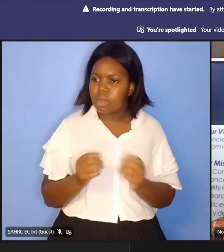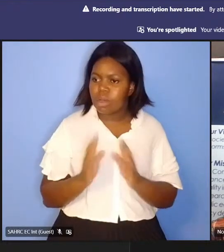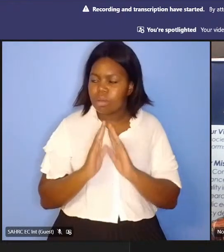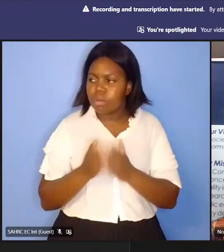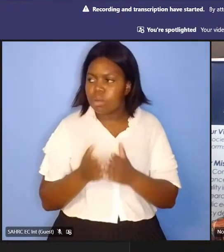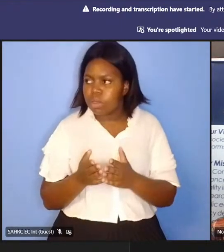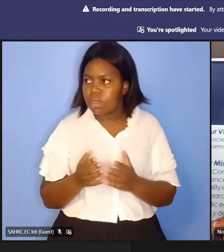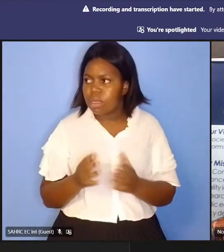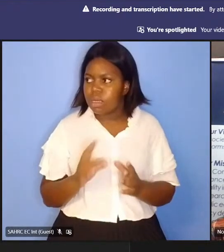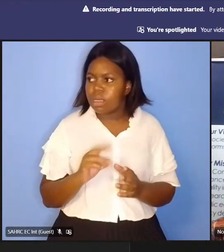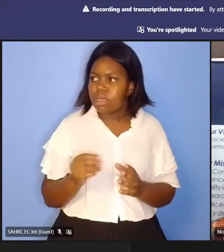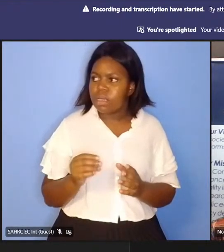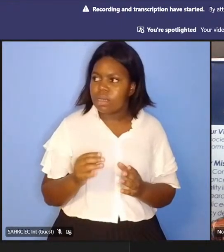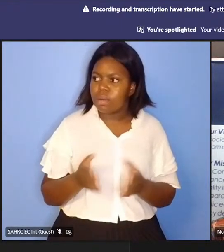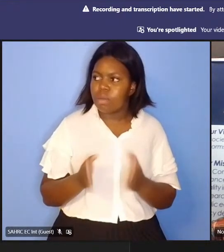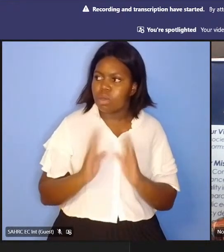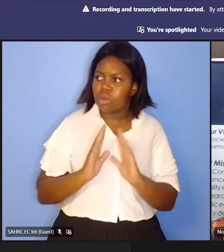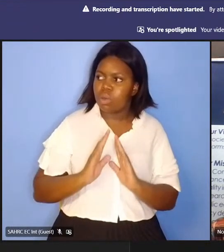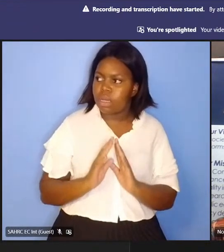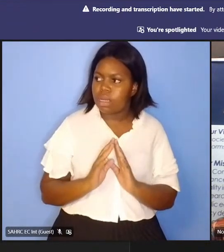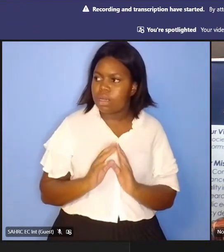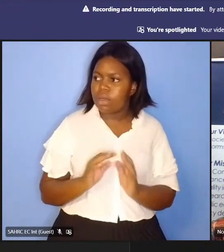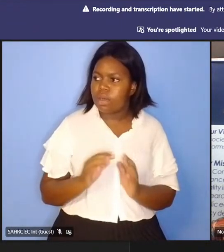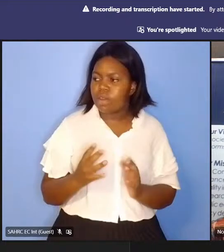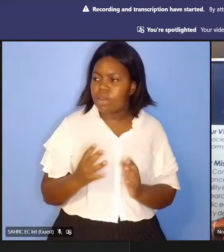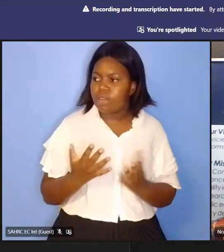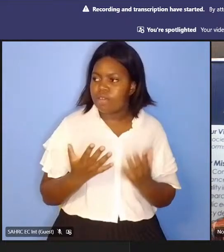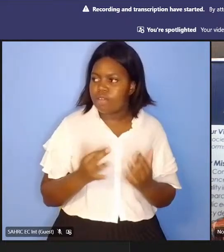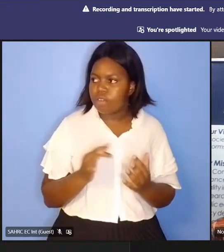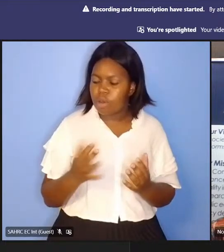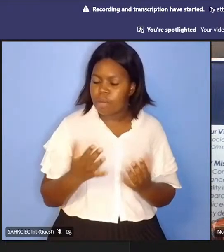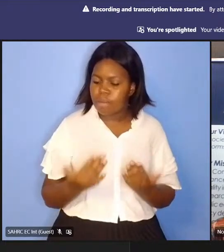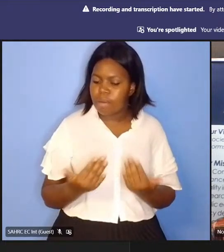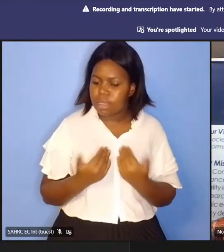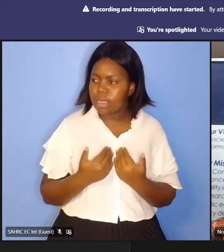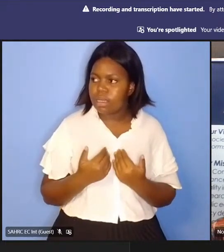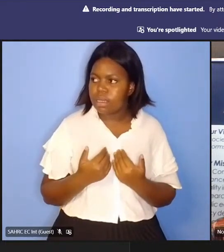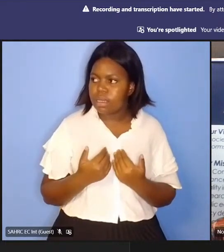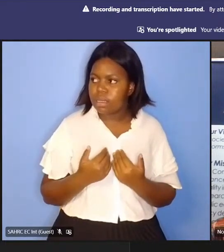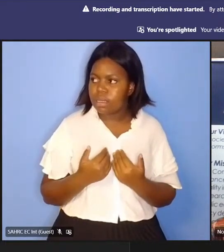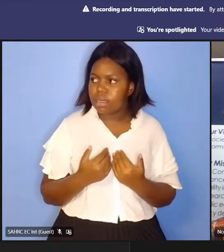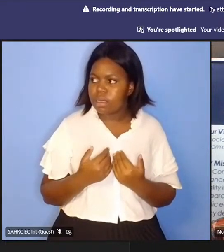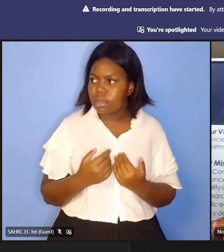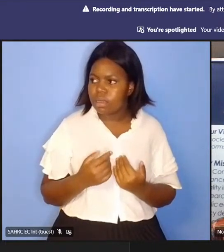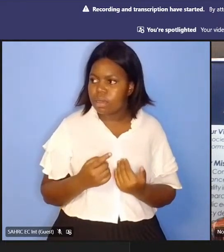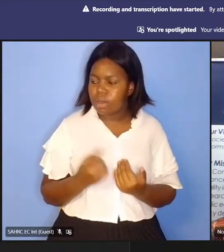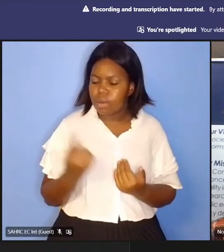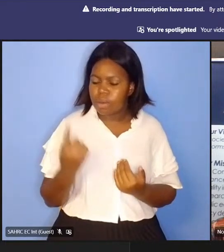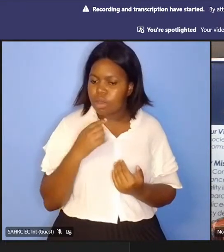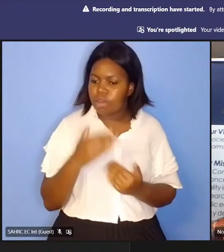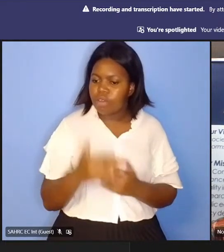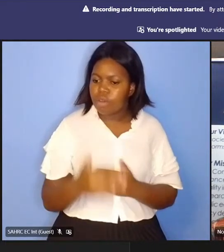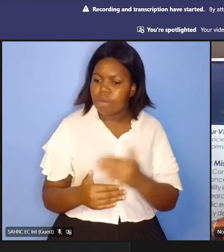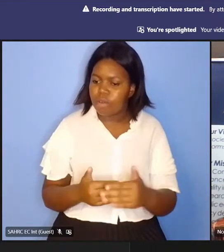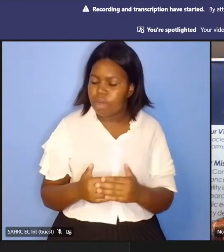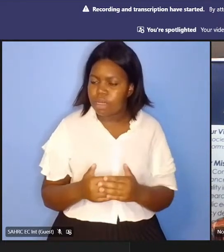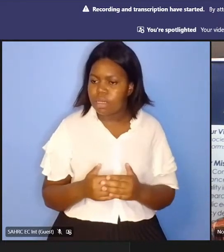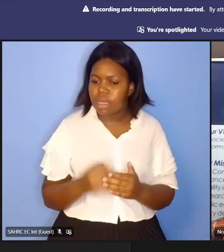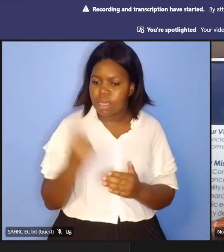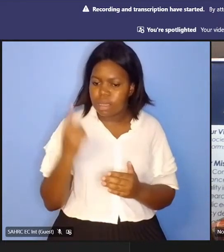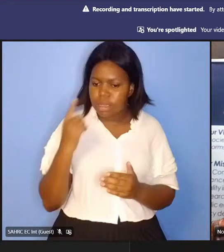with yourself. I think if we can maybe just engage going forward in respect of your draft